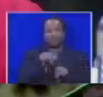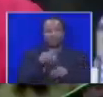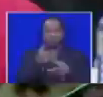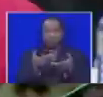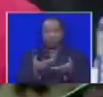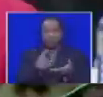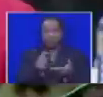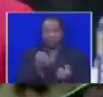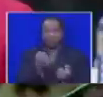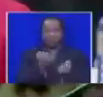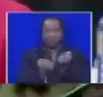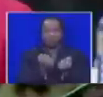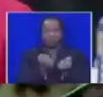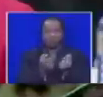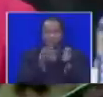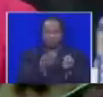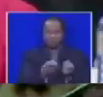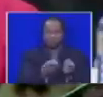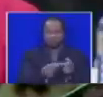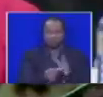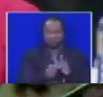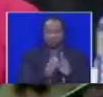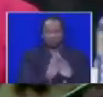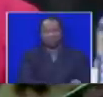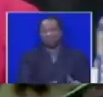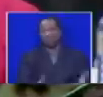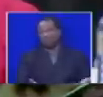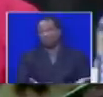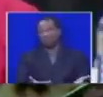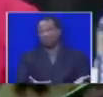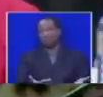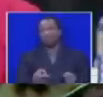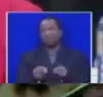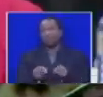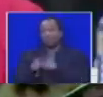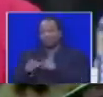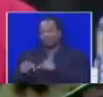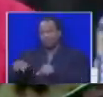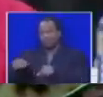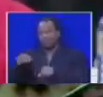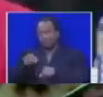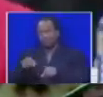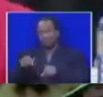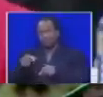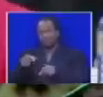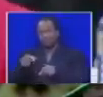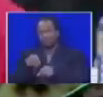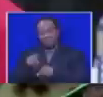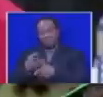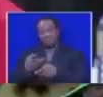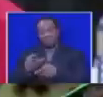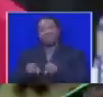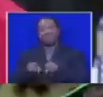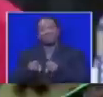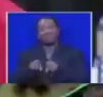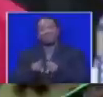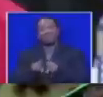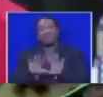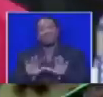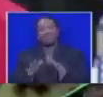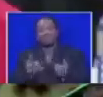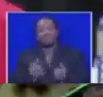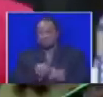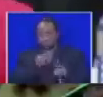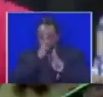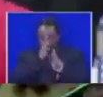redundant. And all of us sitting here, we will be party to rendering the Constitutional Court